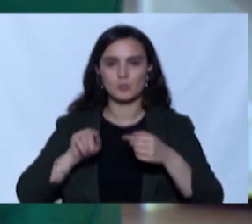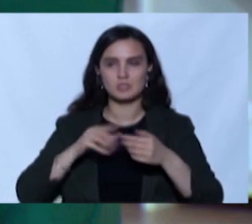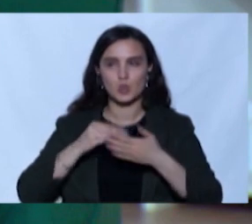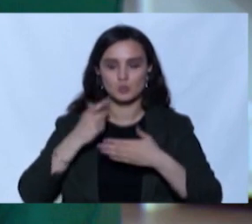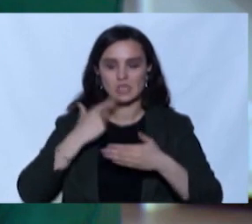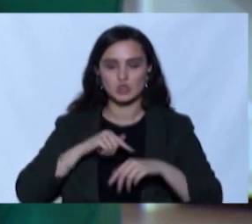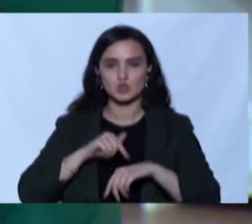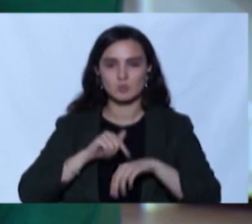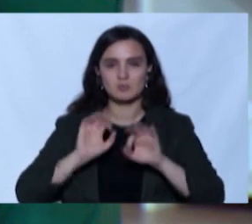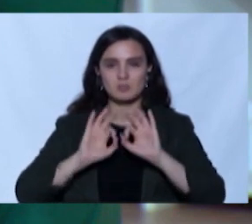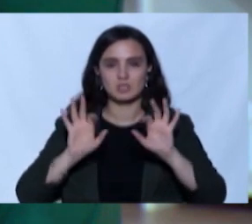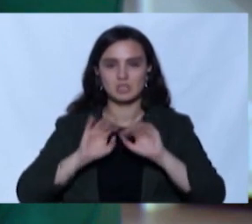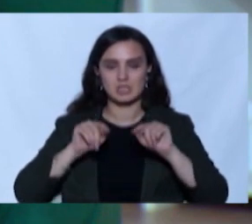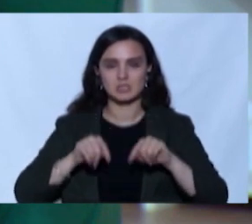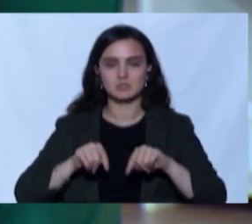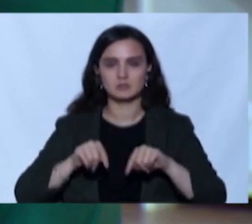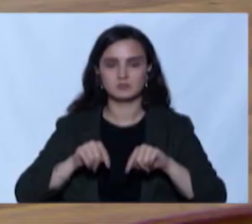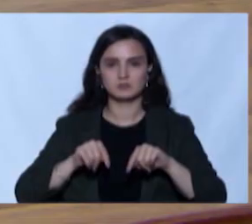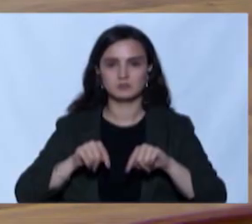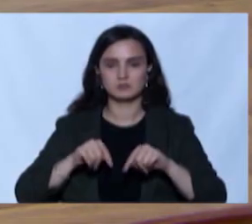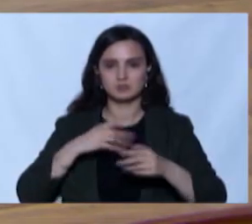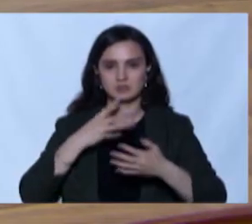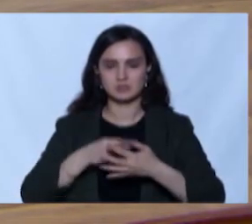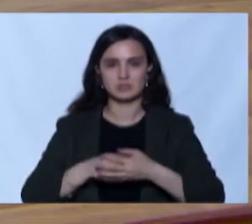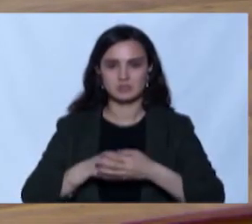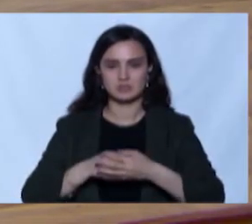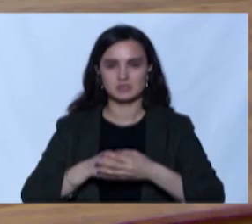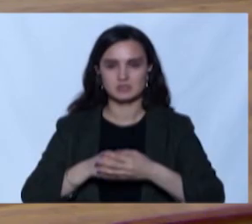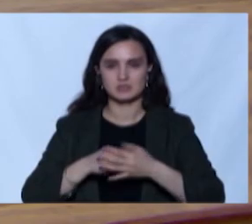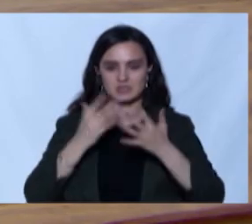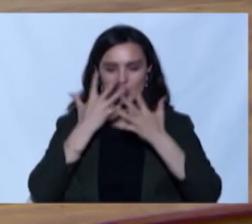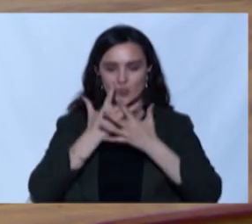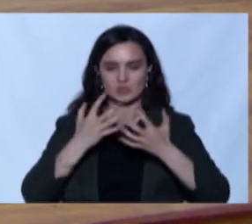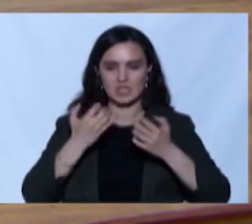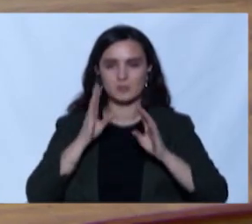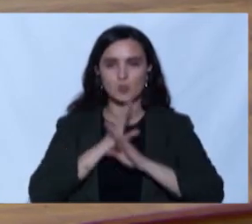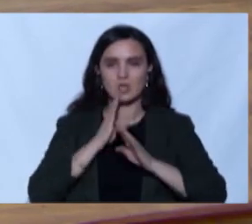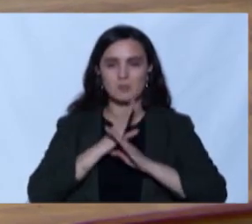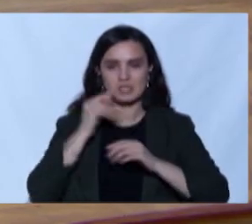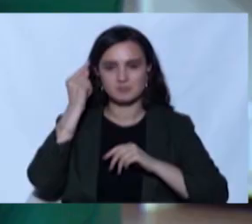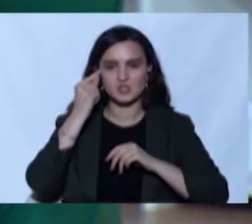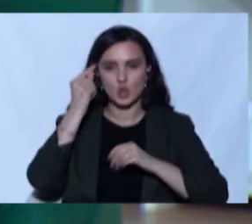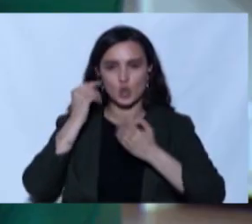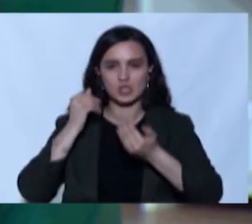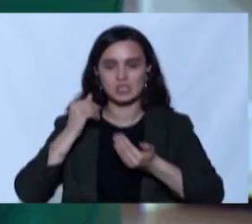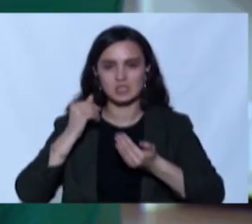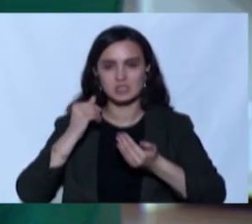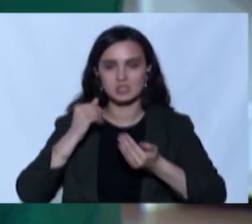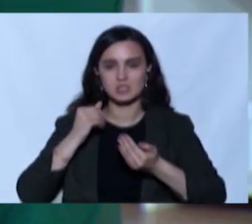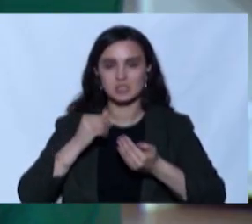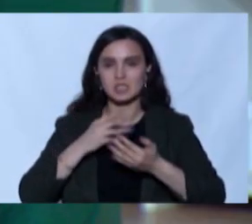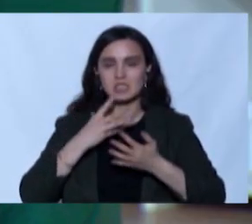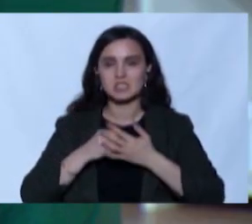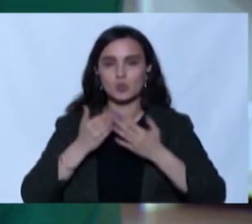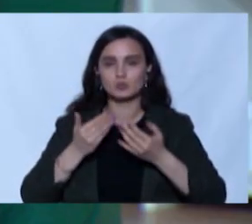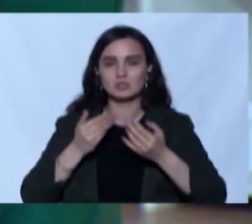express this the dark nature of her psychology, and I think it was something necessary for her